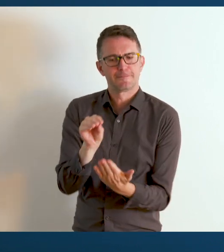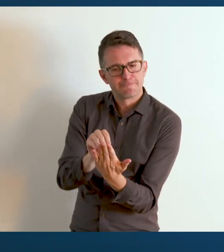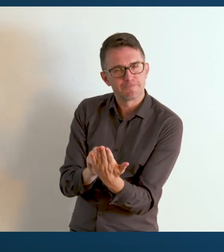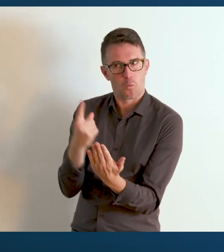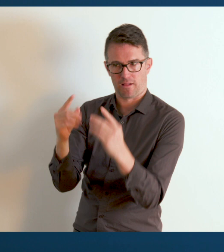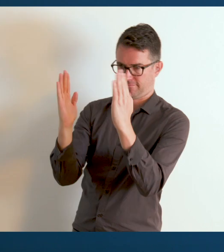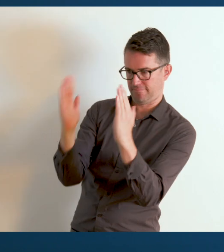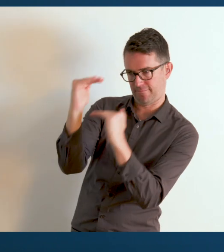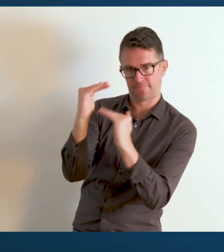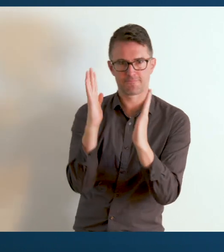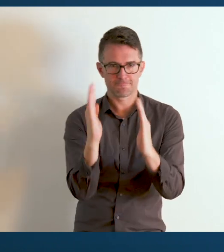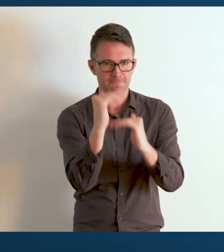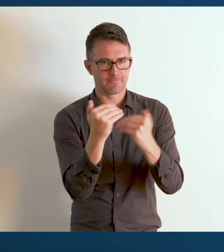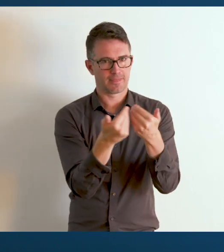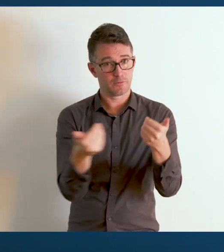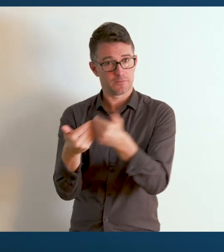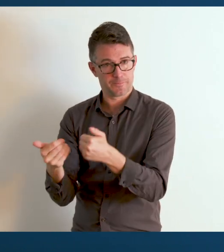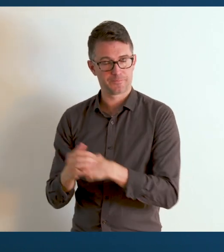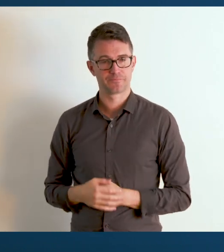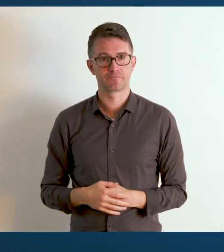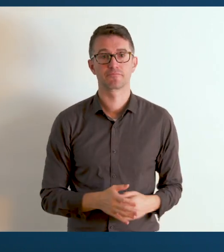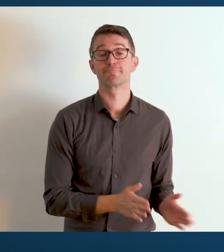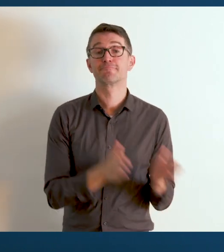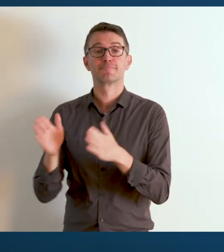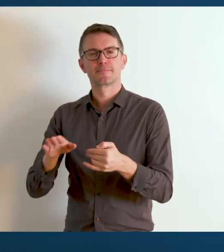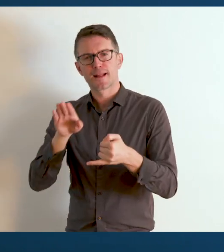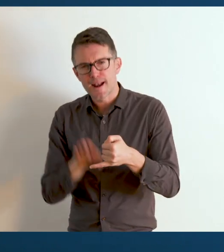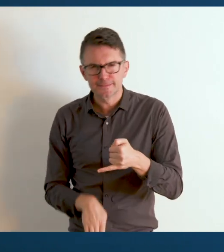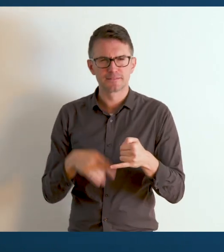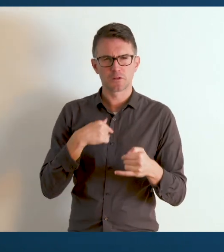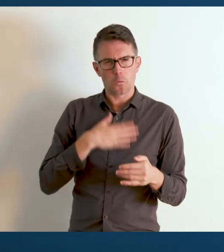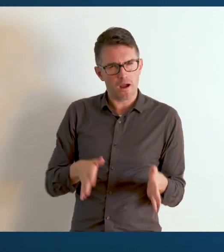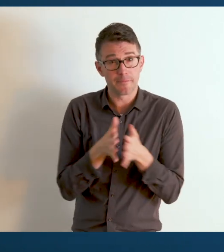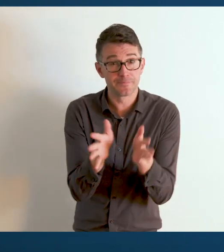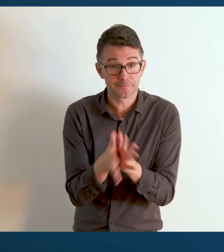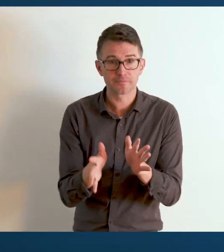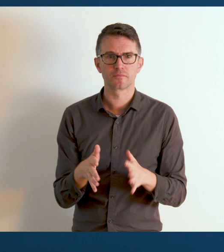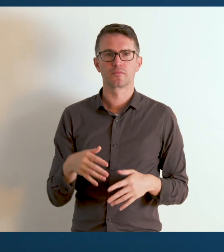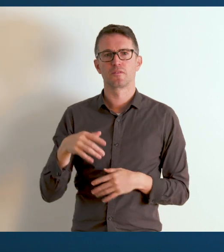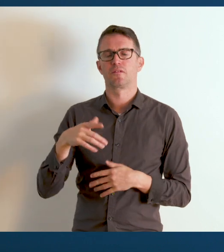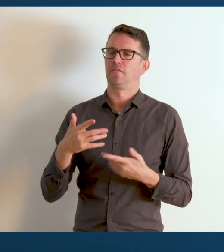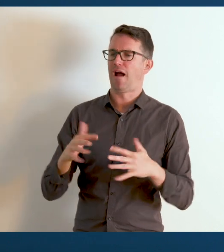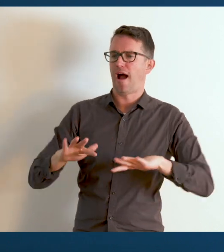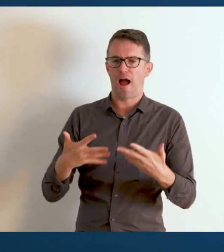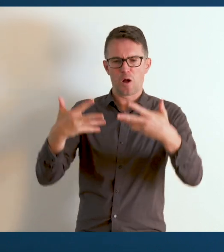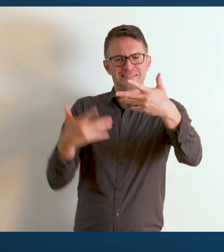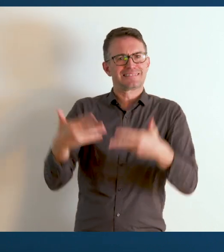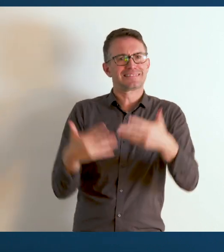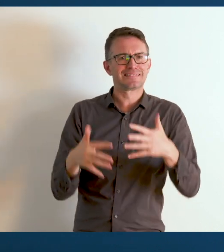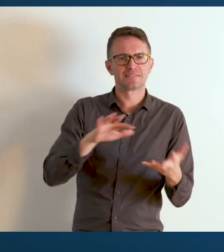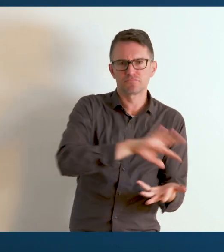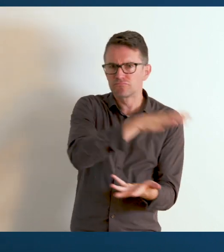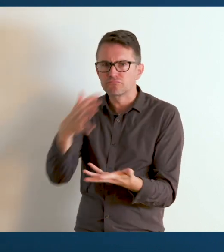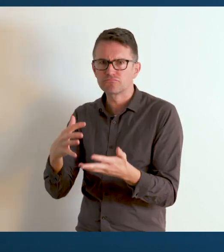measures. The final example I want to talk about are qualitative studies. So far, we've been talking